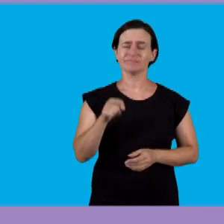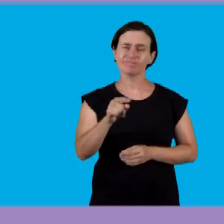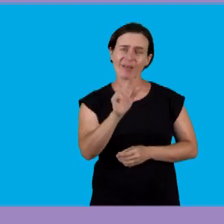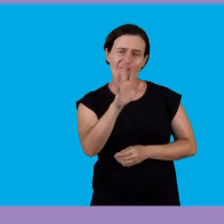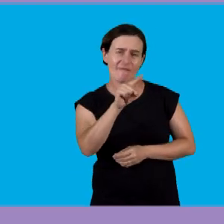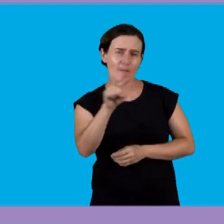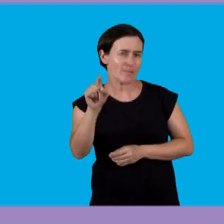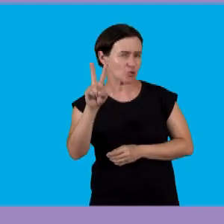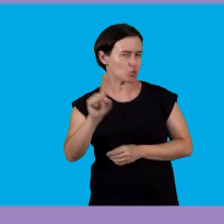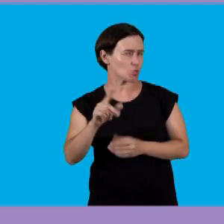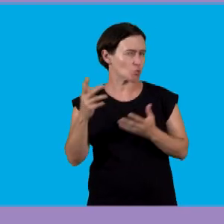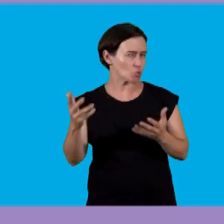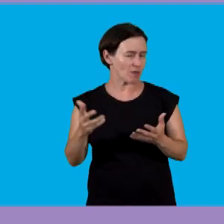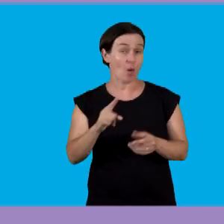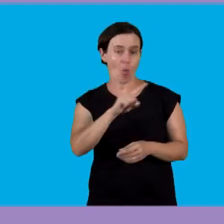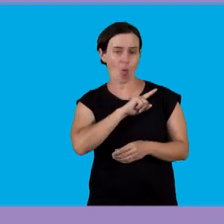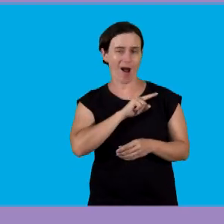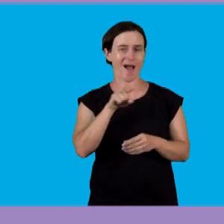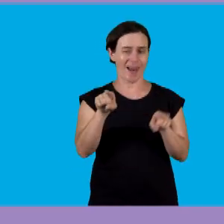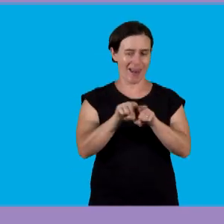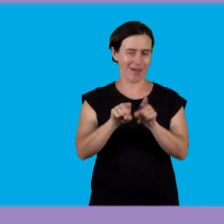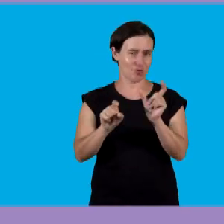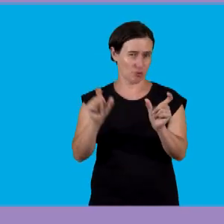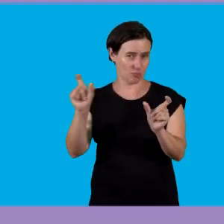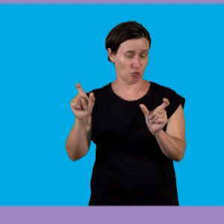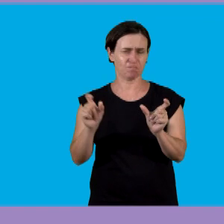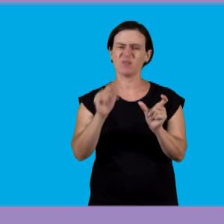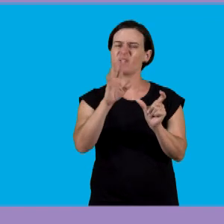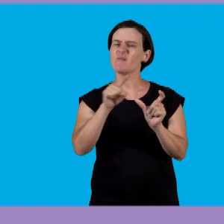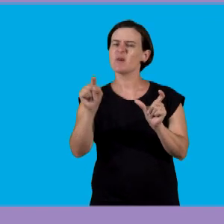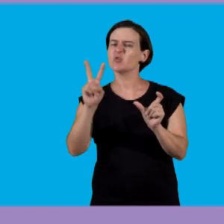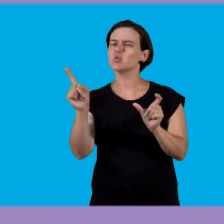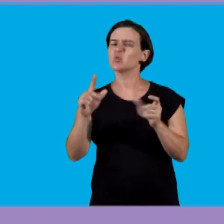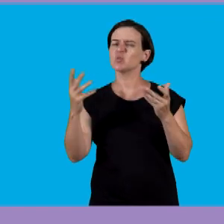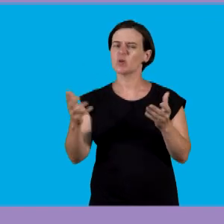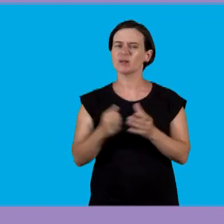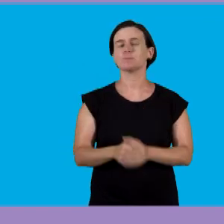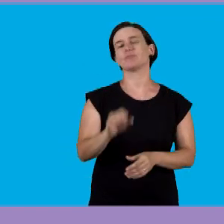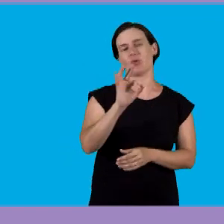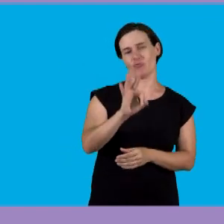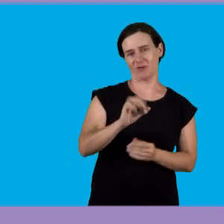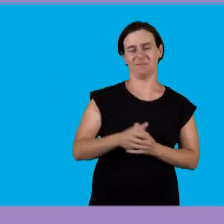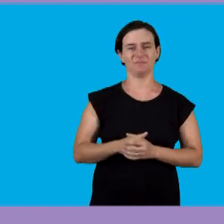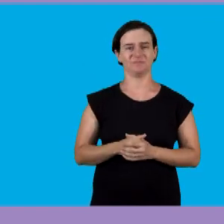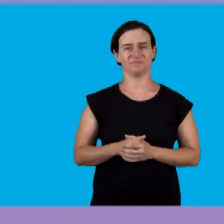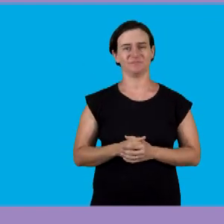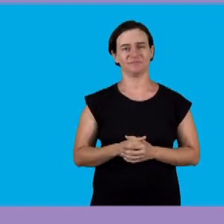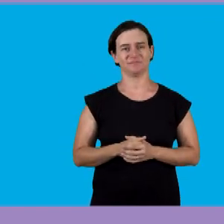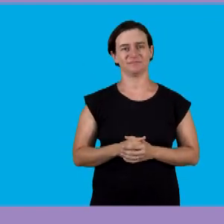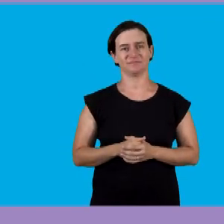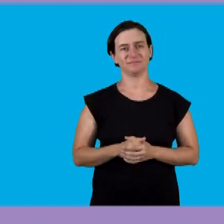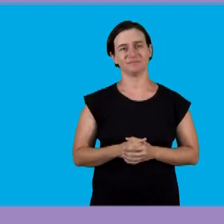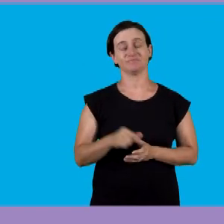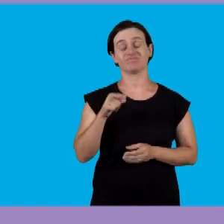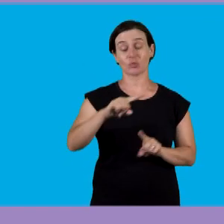going to say 5 minus 2 because they are like terms. So 5 minus 2 is a 3. So